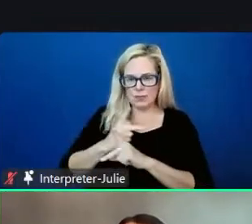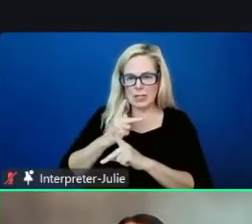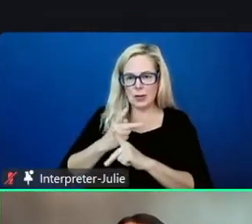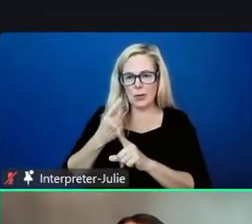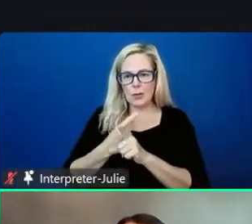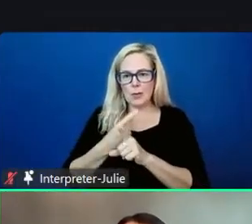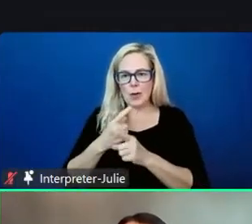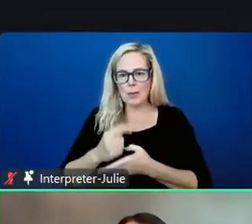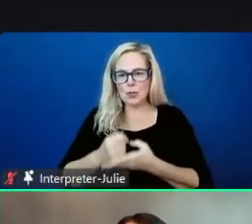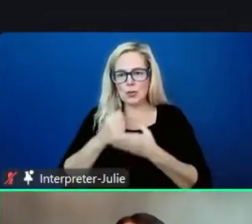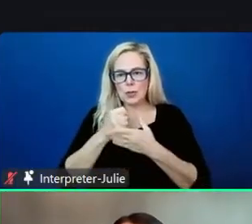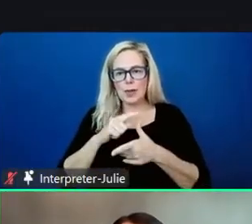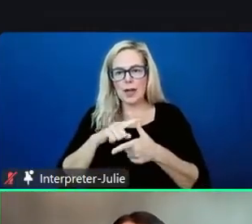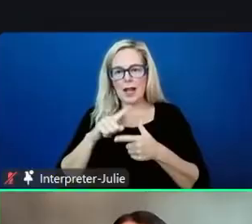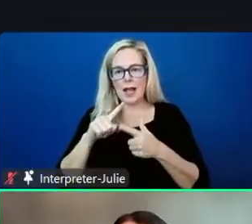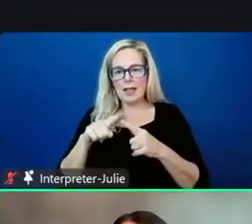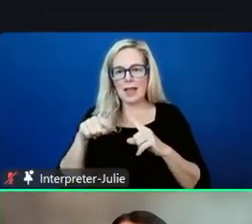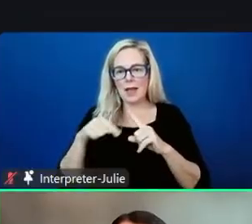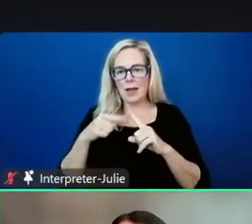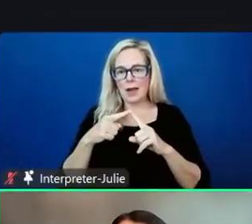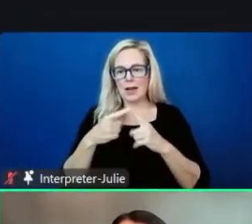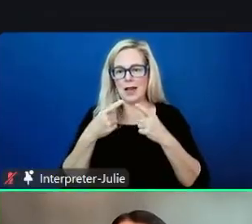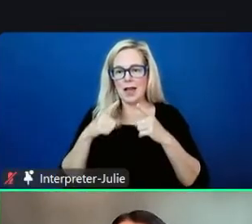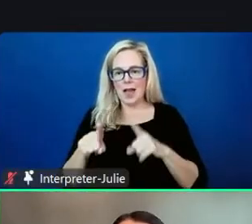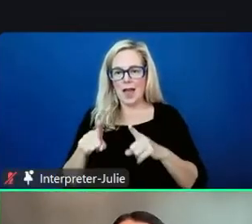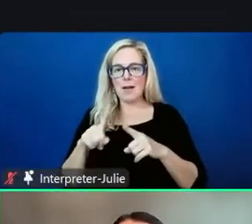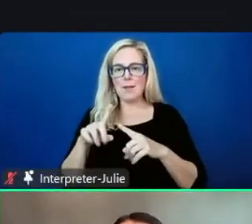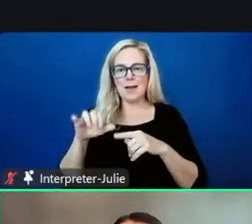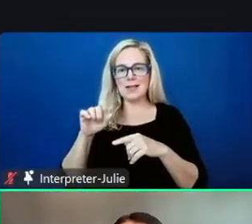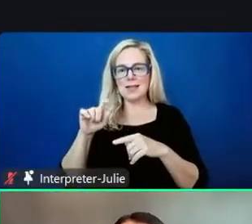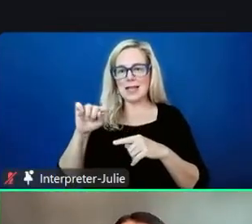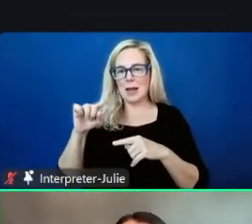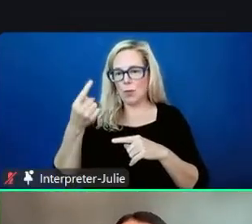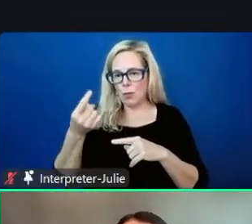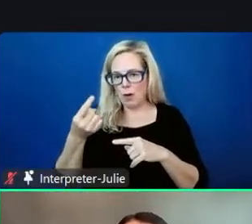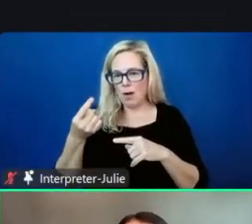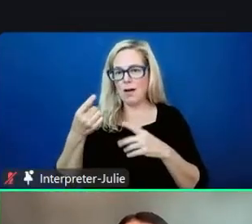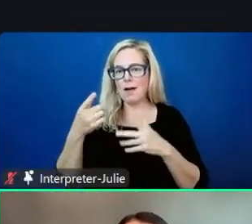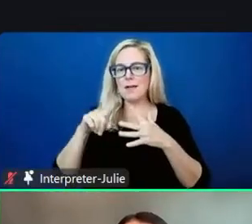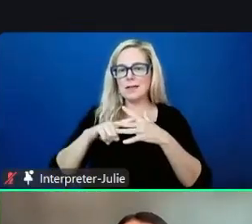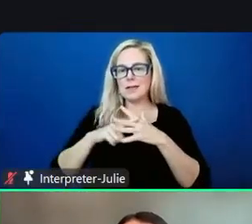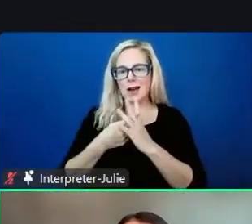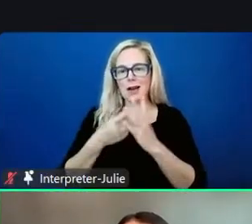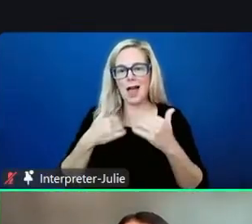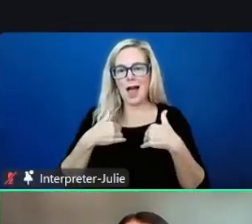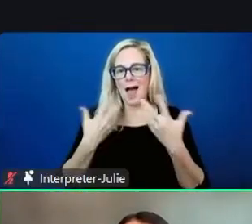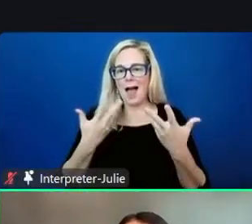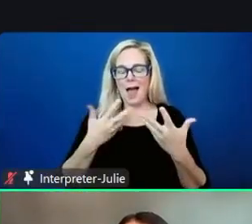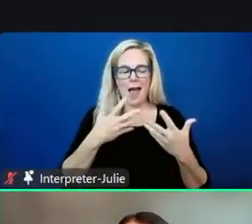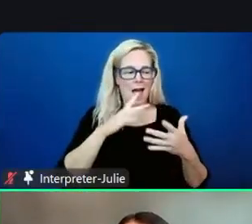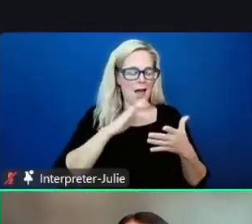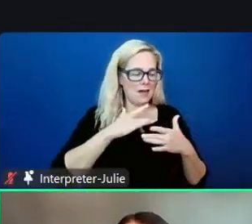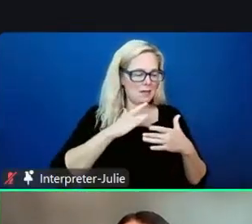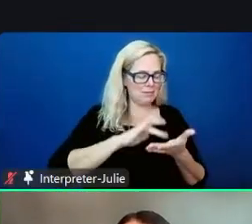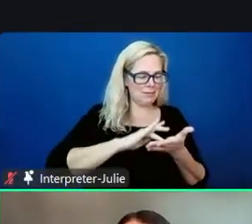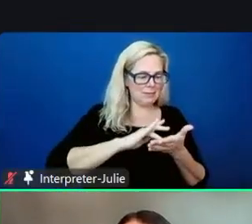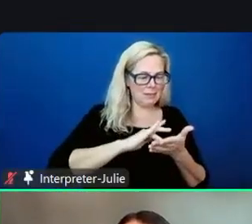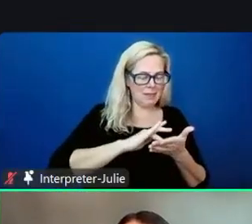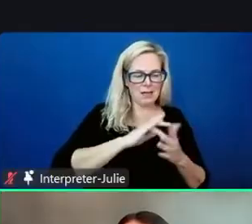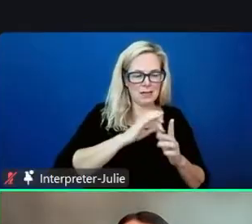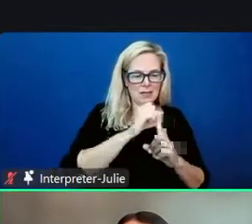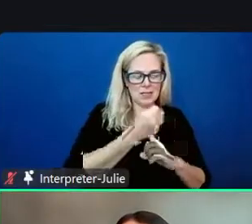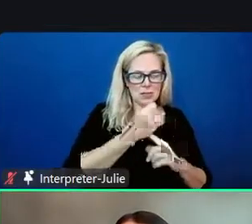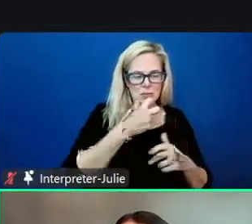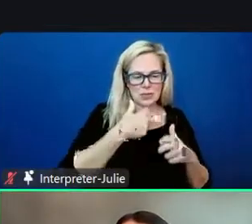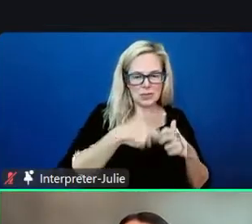when step 1 came around, I ran into health concerns that made studying harder. I had to take a leave. I work full-time while studying to afford living